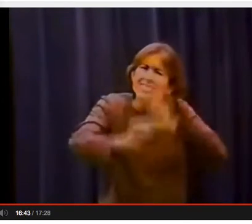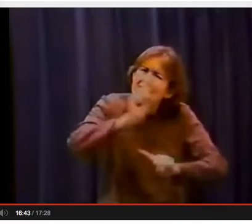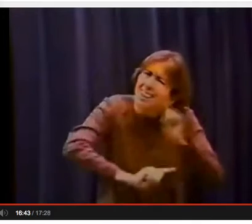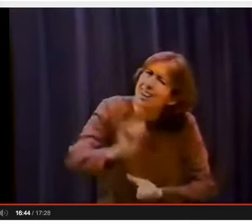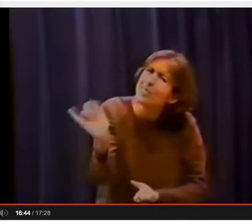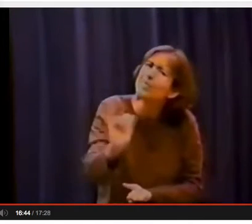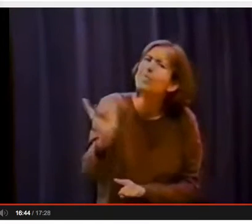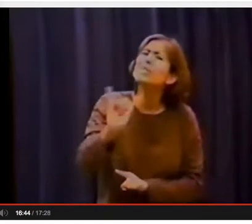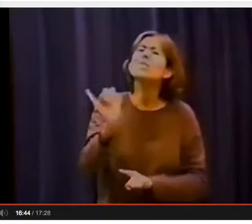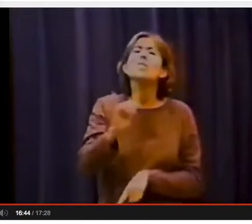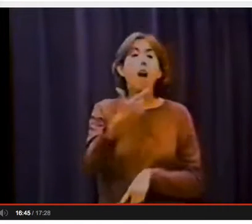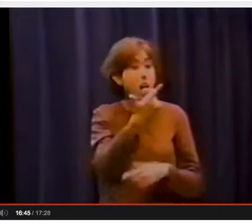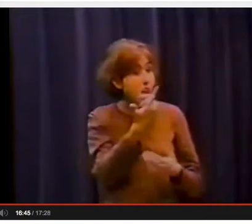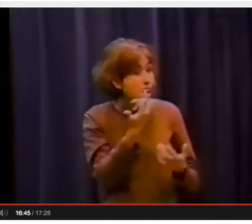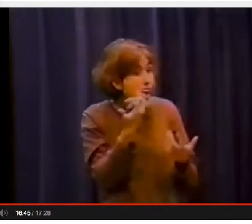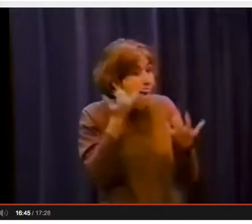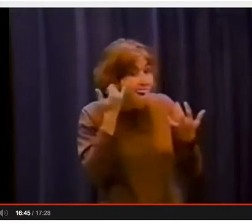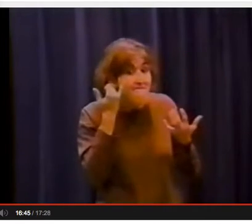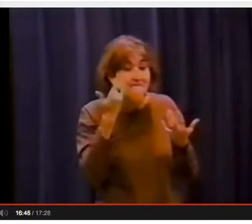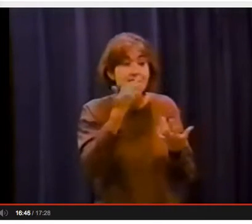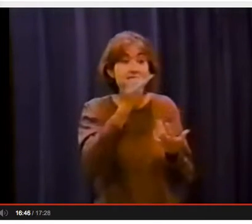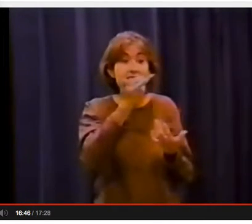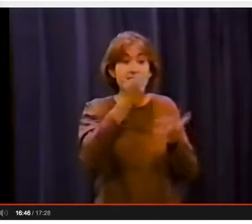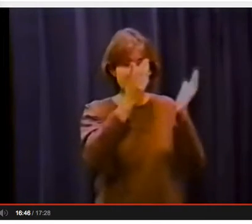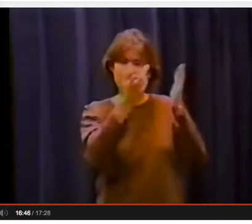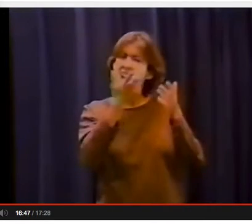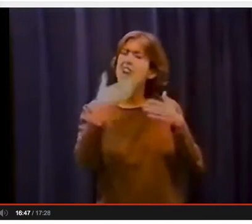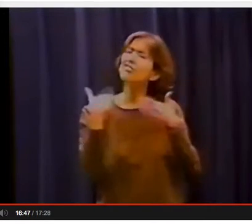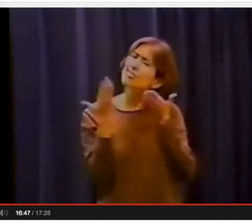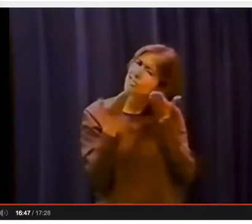I want to encourage you guys to sign too.